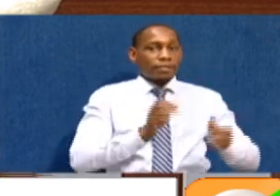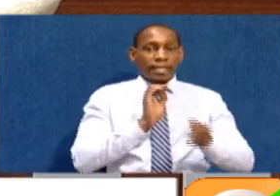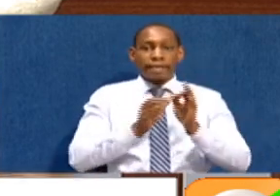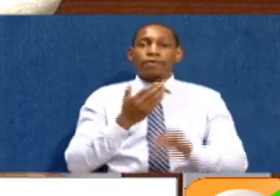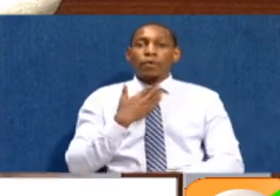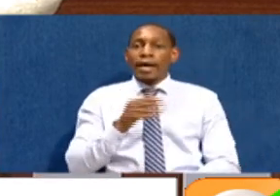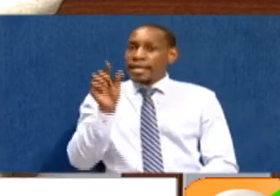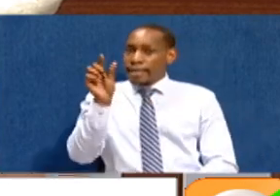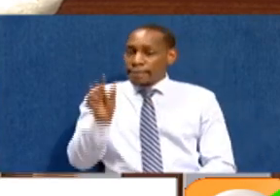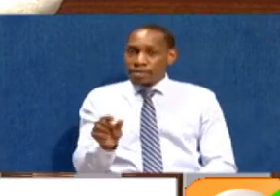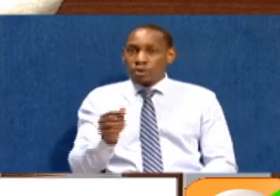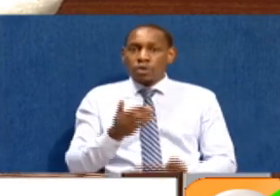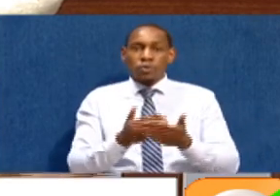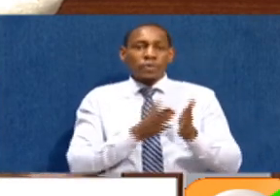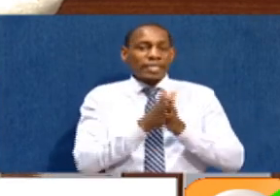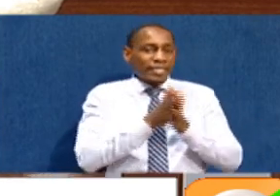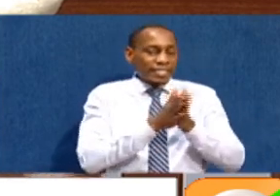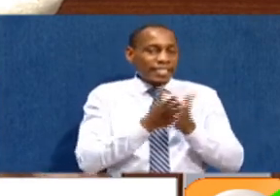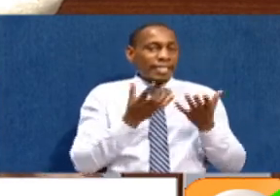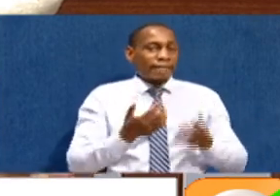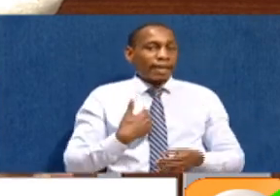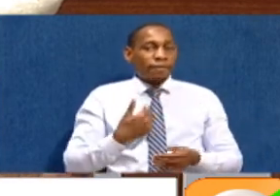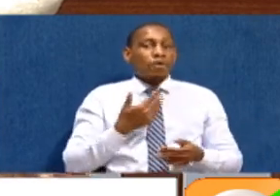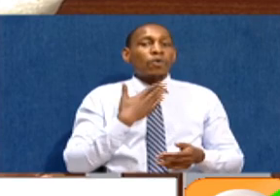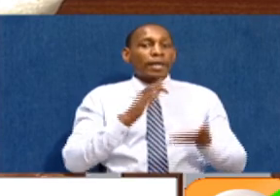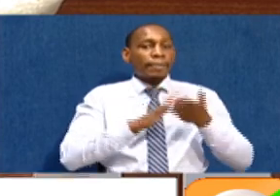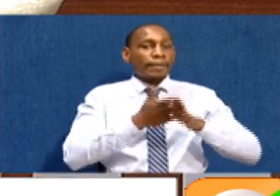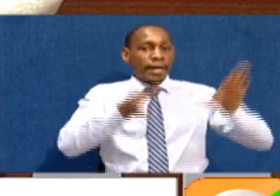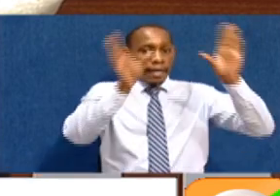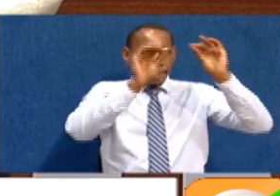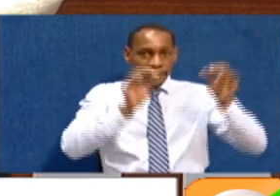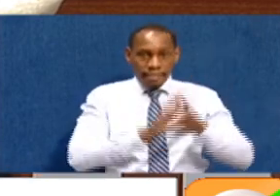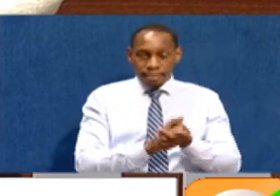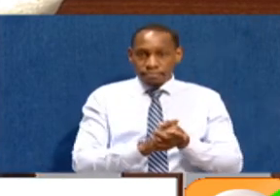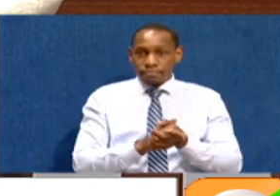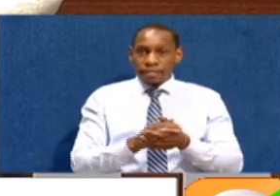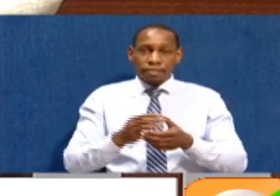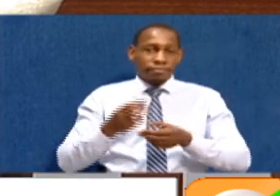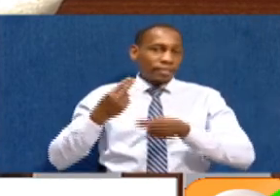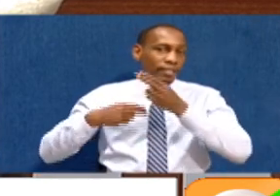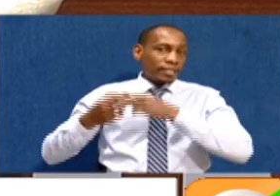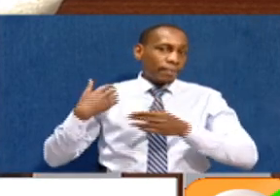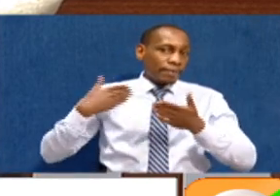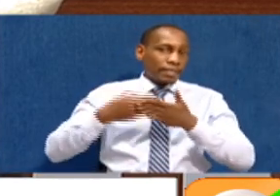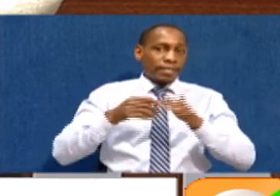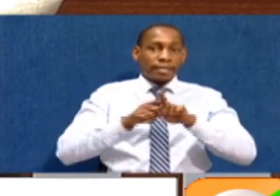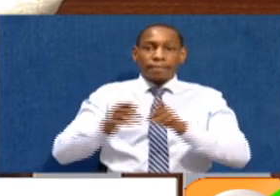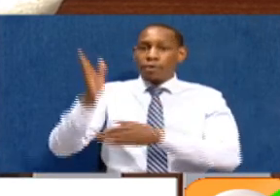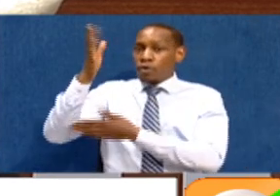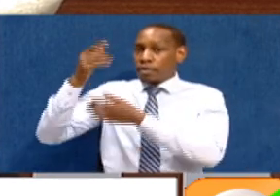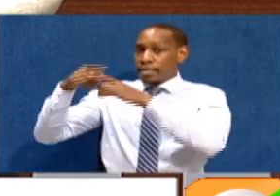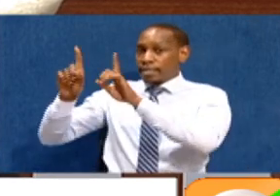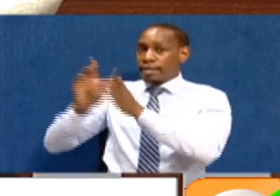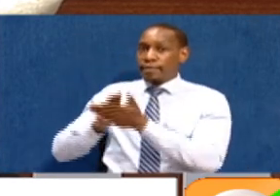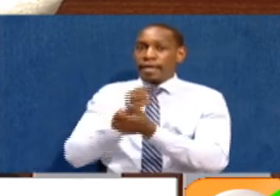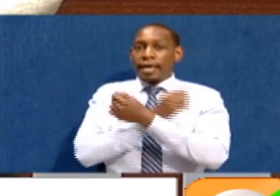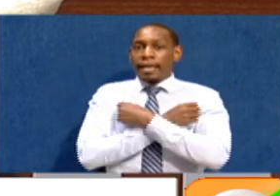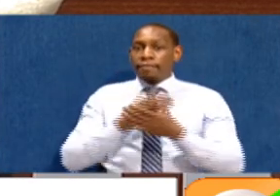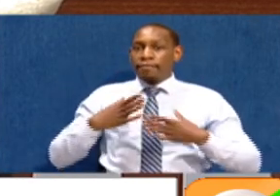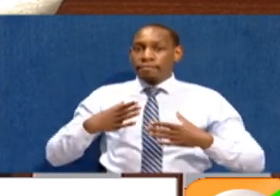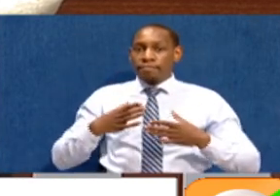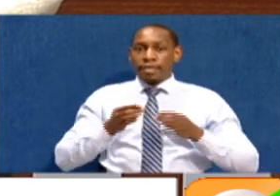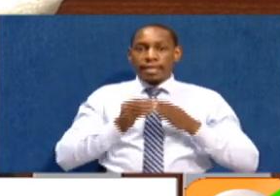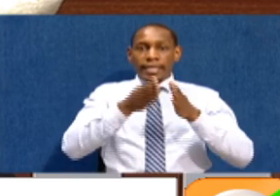you want somebody who is too eager to be the president, throughout history, yeah, even God himself loved the reluctant